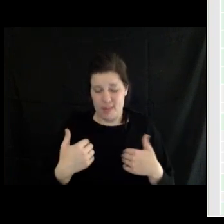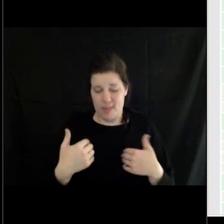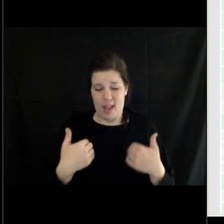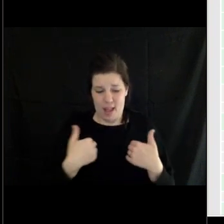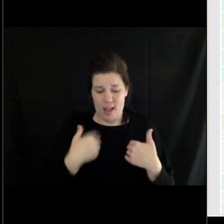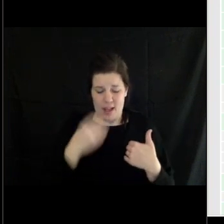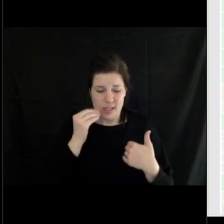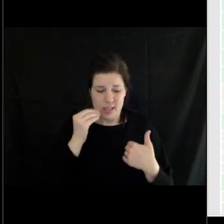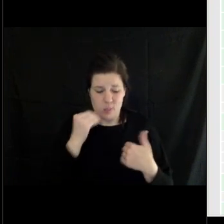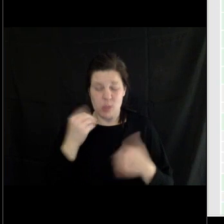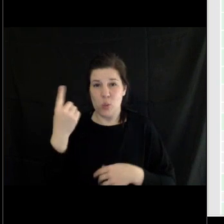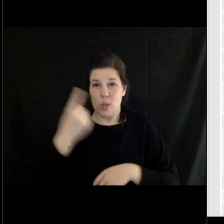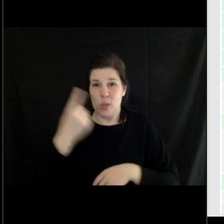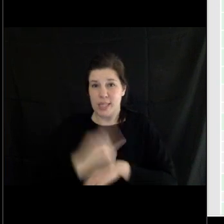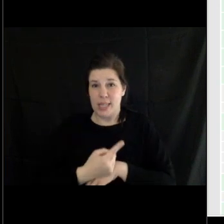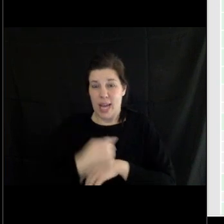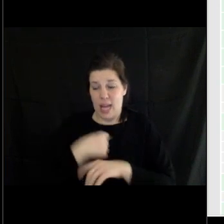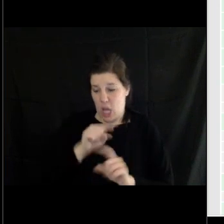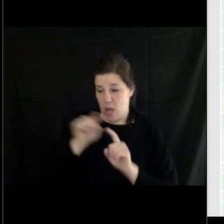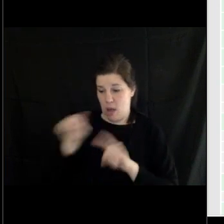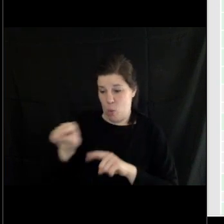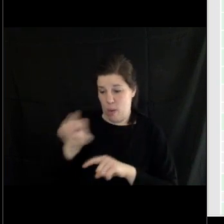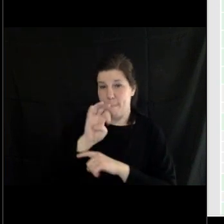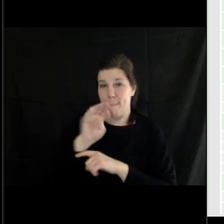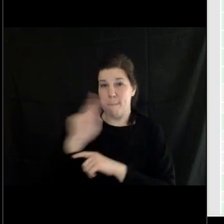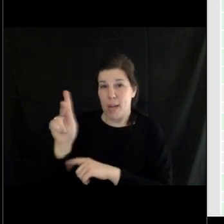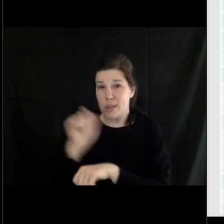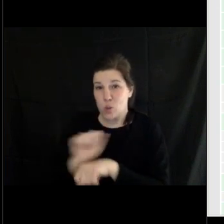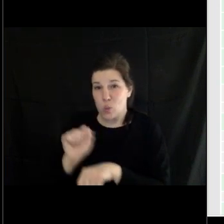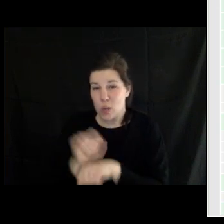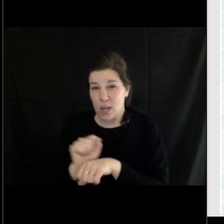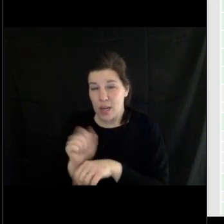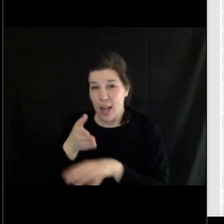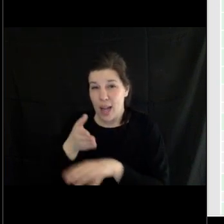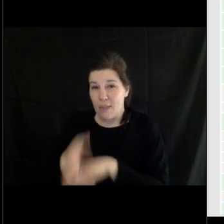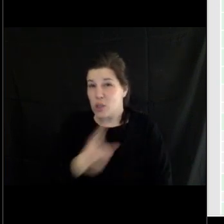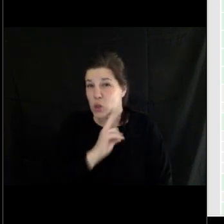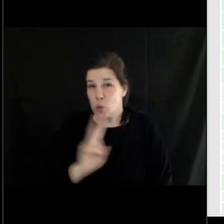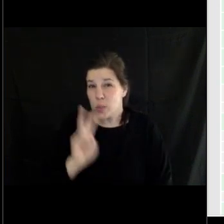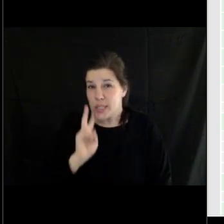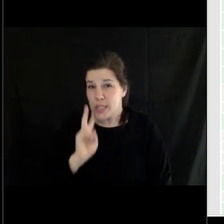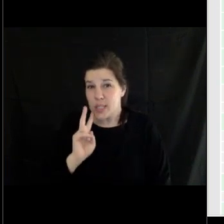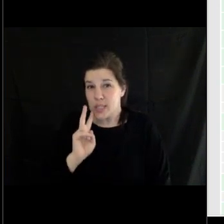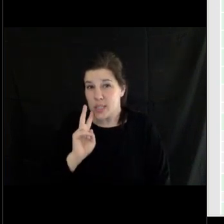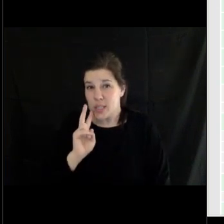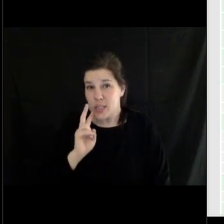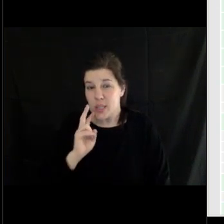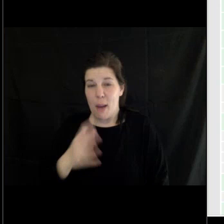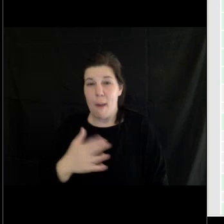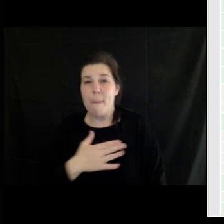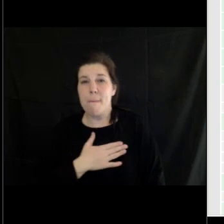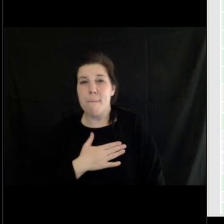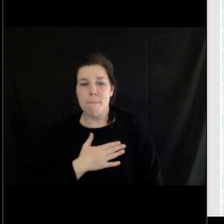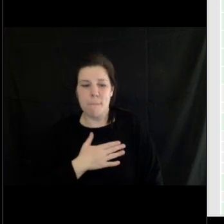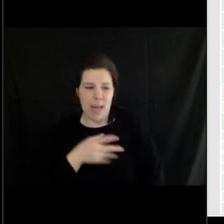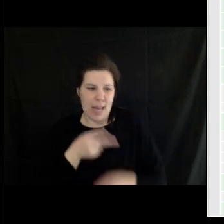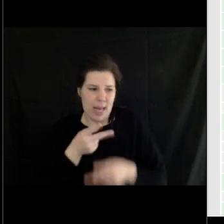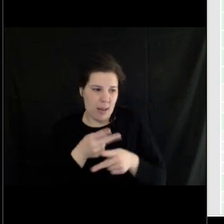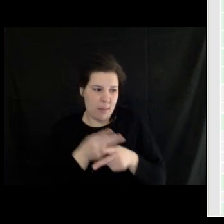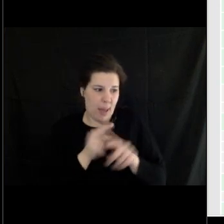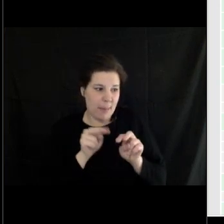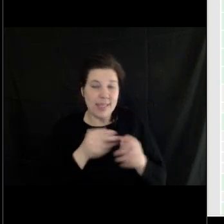I first went back to work after my twins were born that my babysitter got sick,